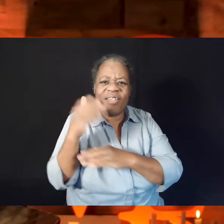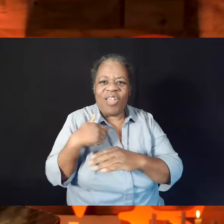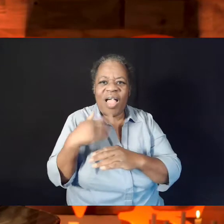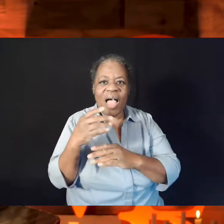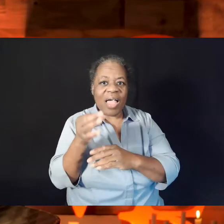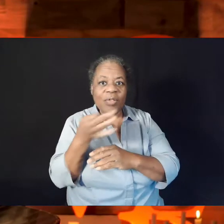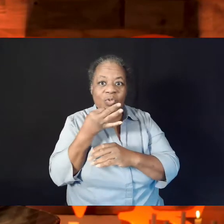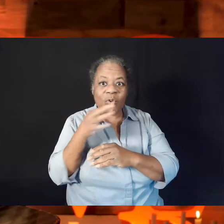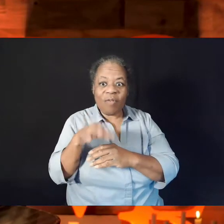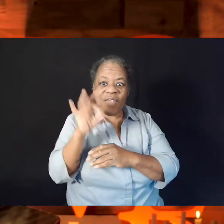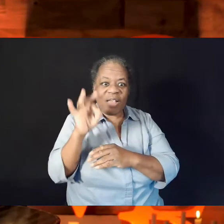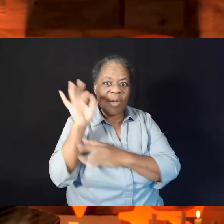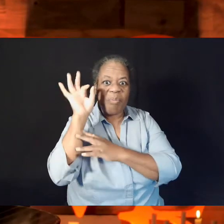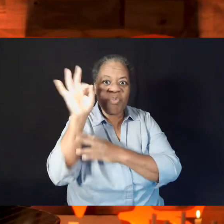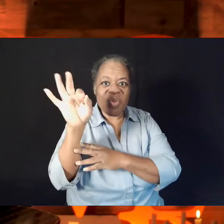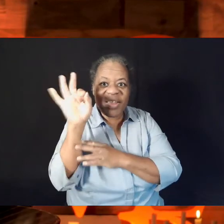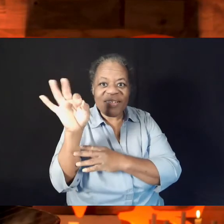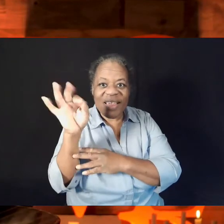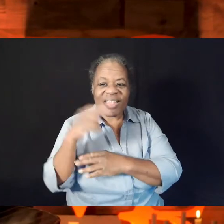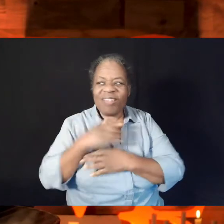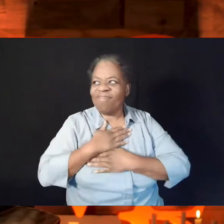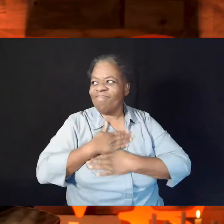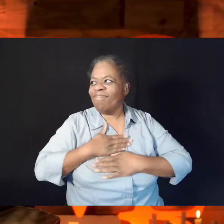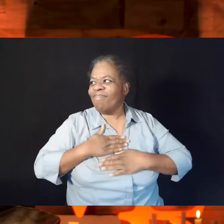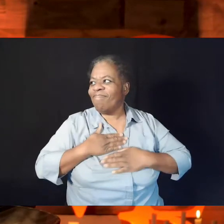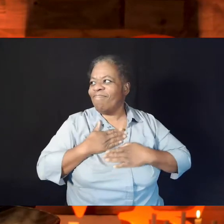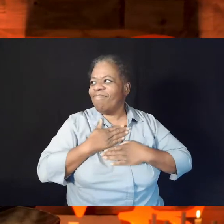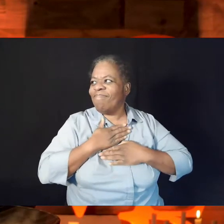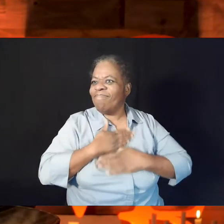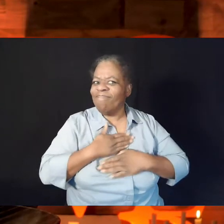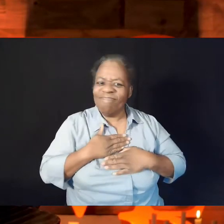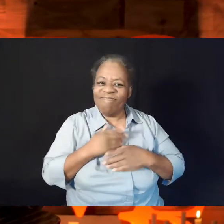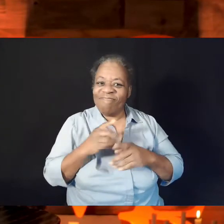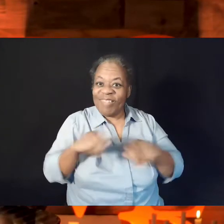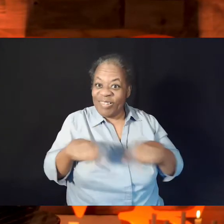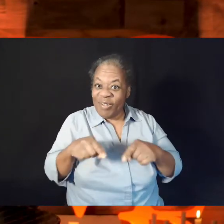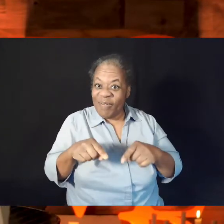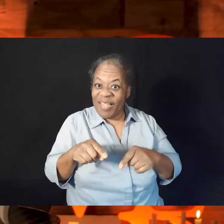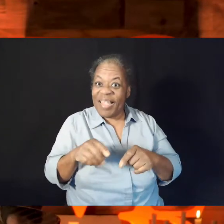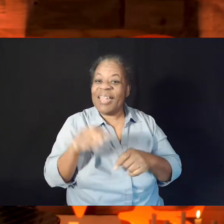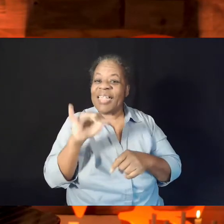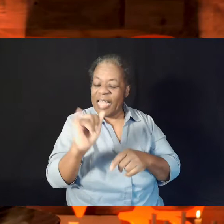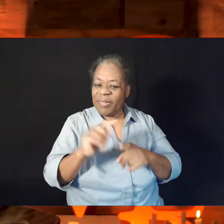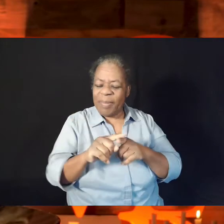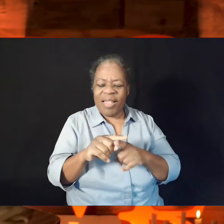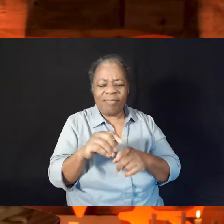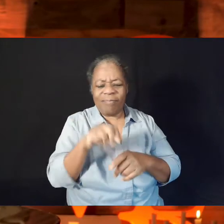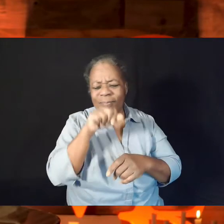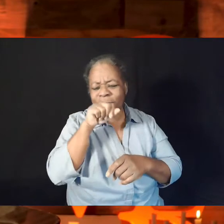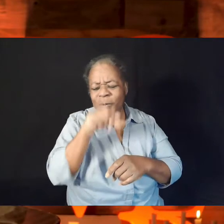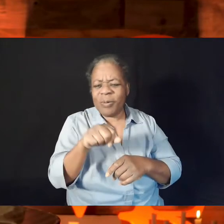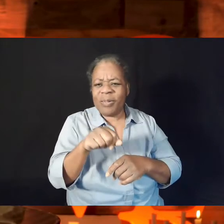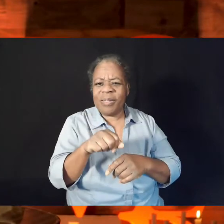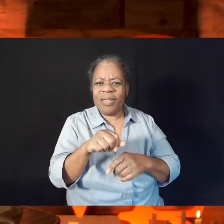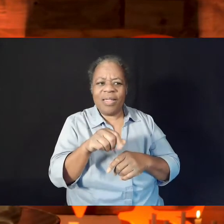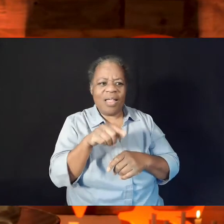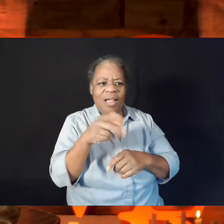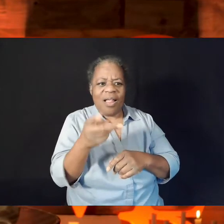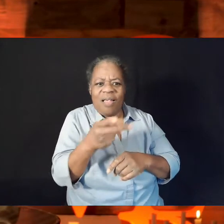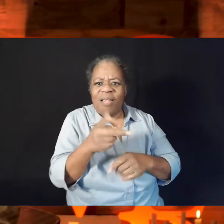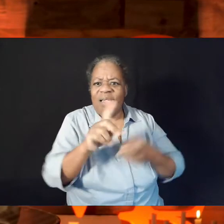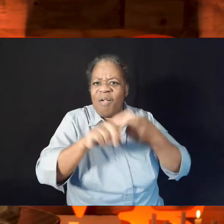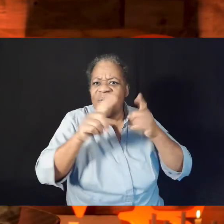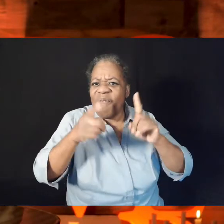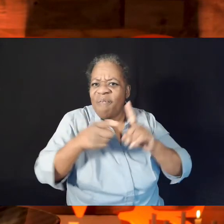preaching was something I loved to terrify myself to do. These friends and mentors nurtured these gifts in me for